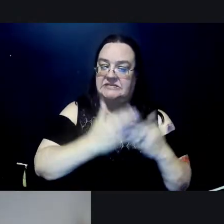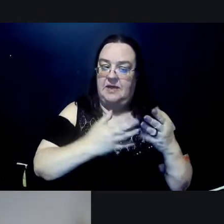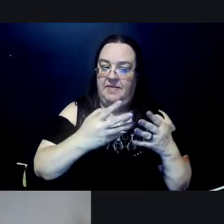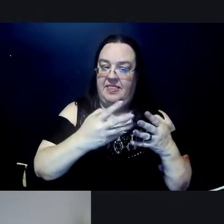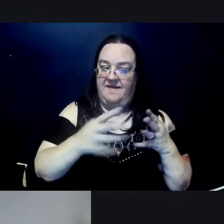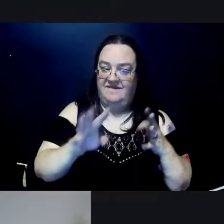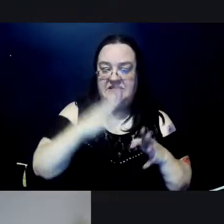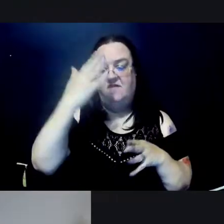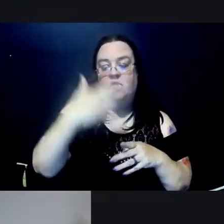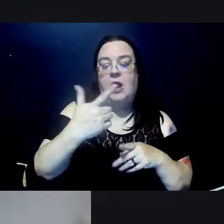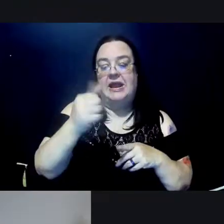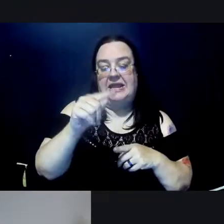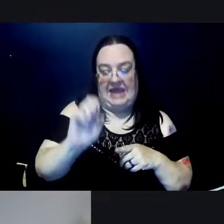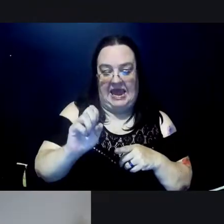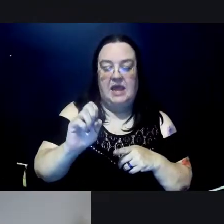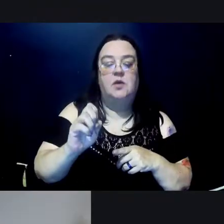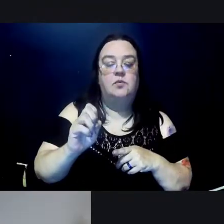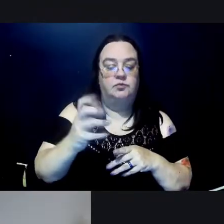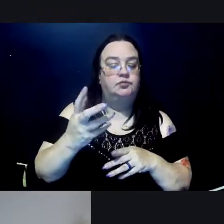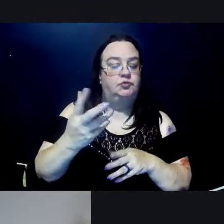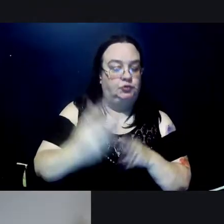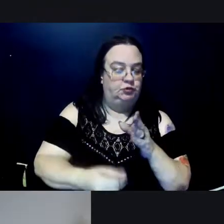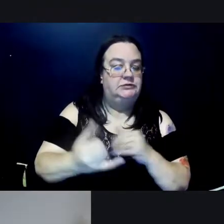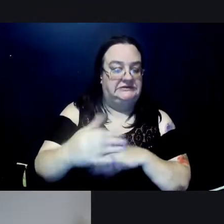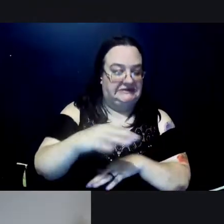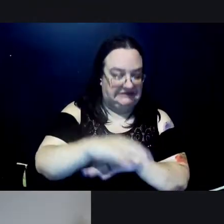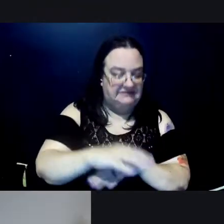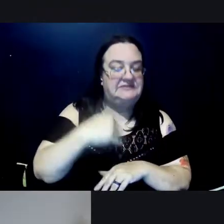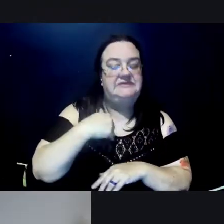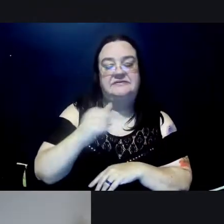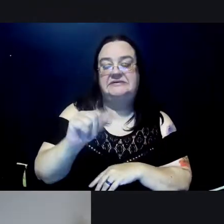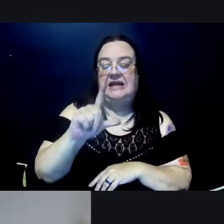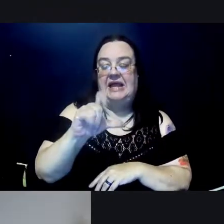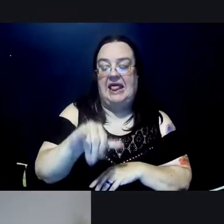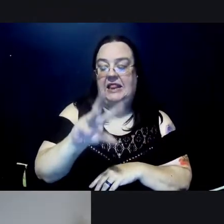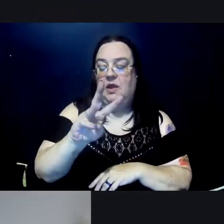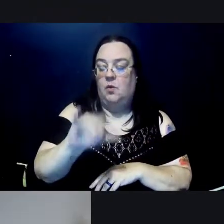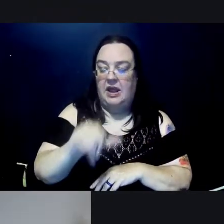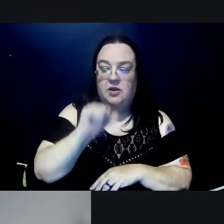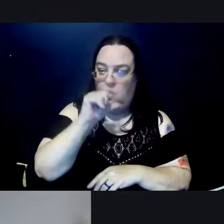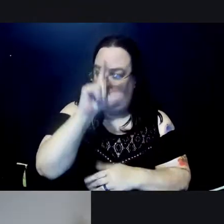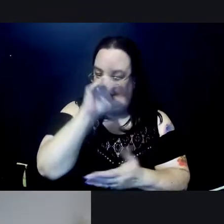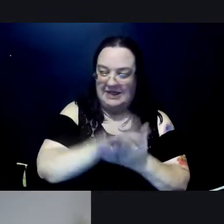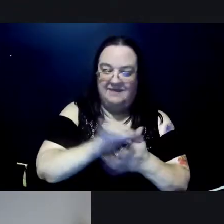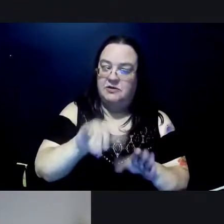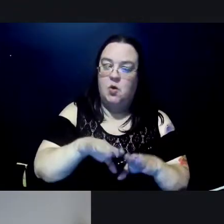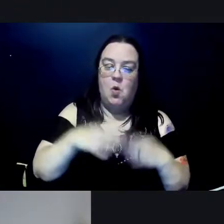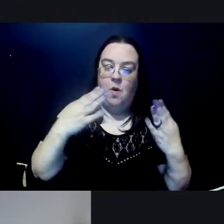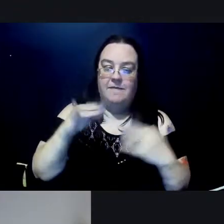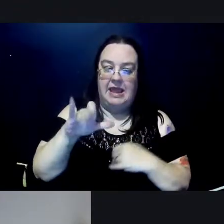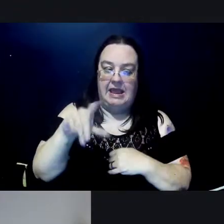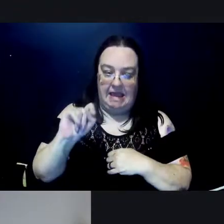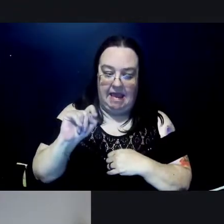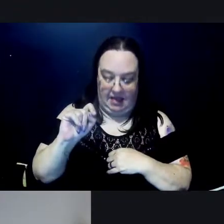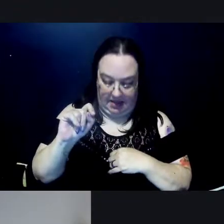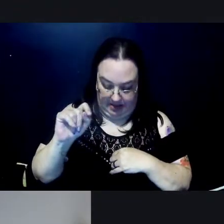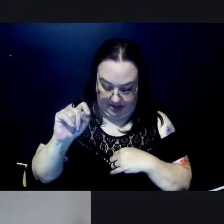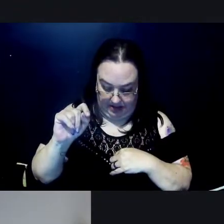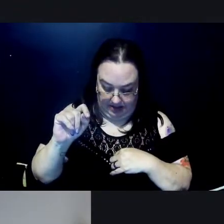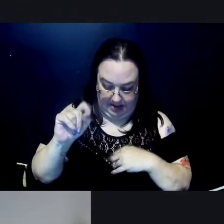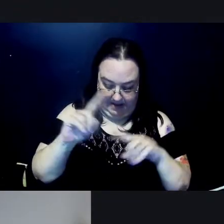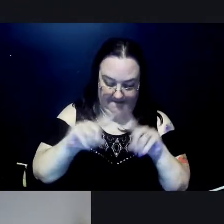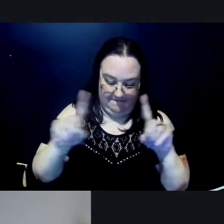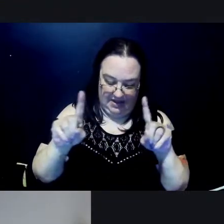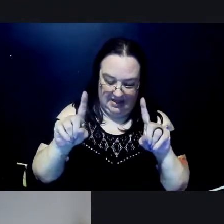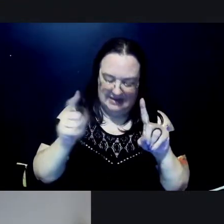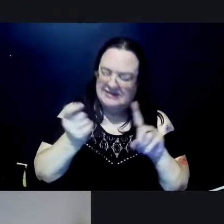was gone this evening. There is an alleyway. I don't believe we have that opened up yet, but there's been